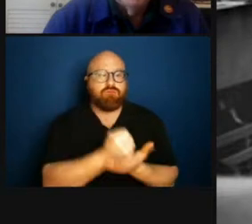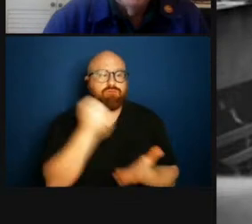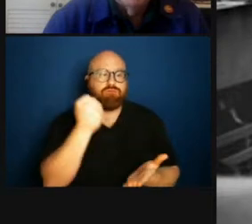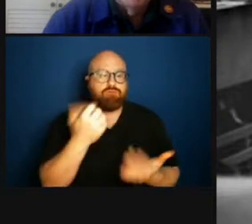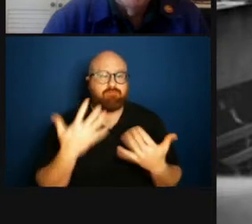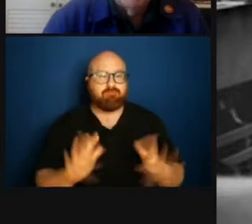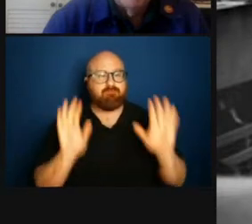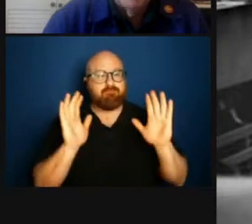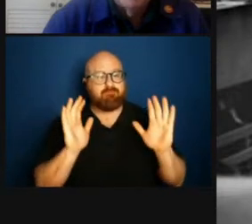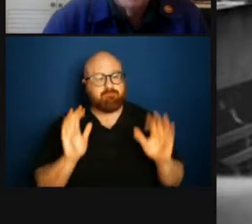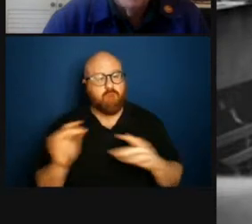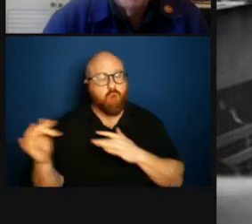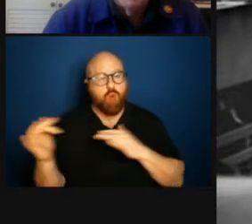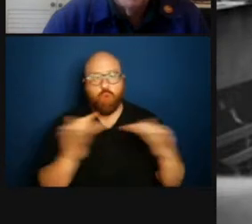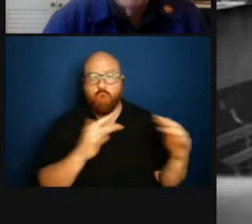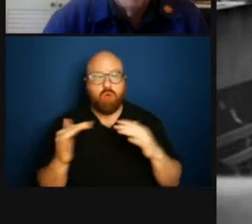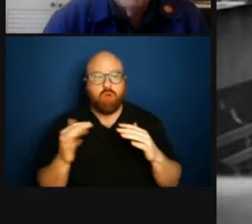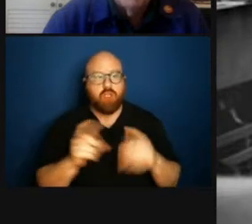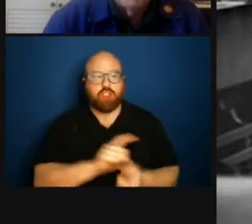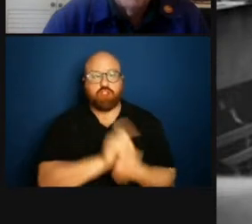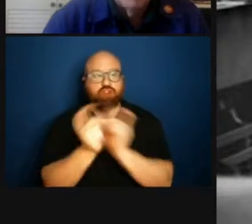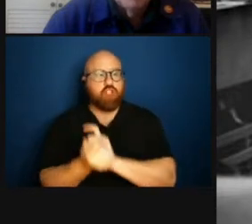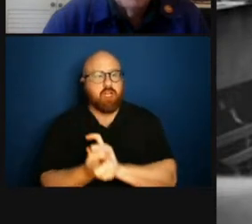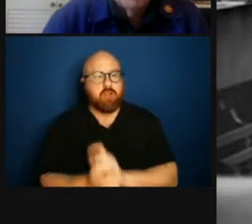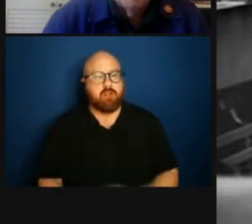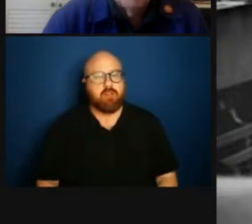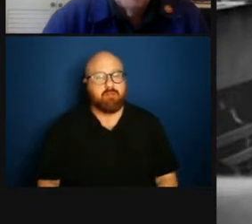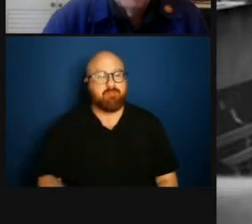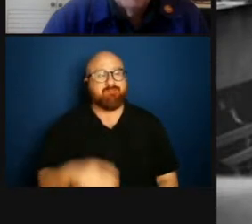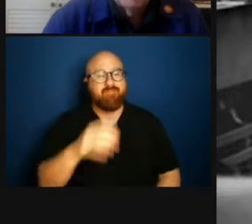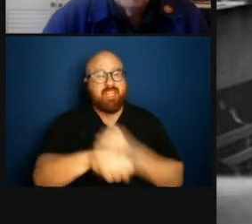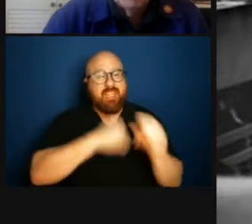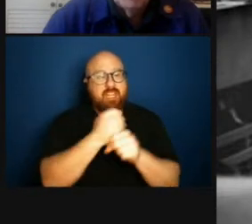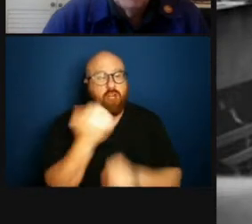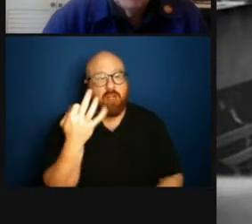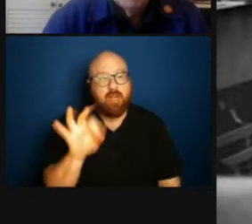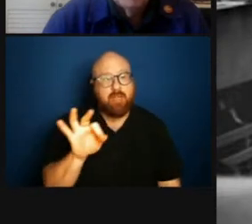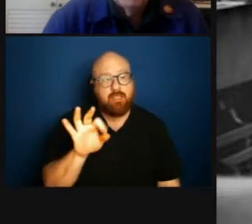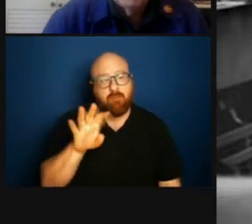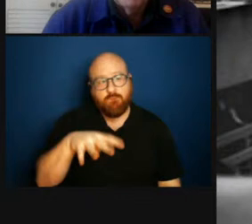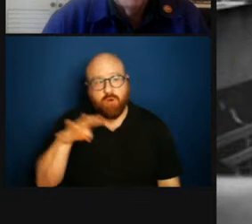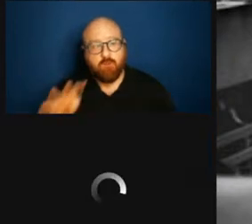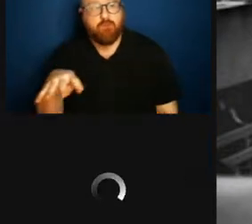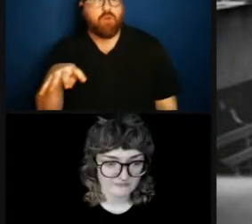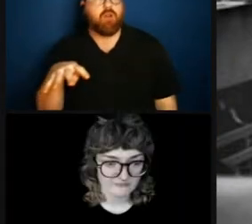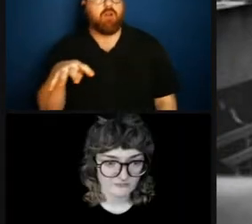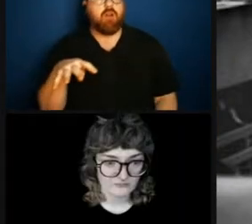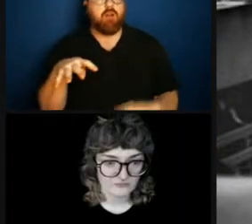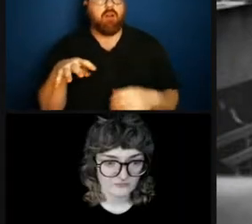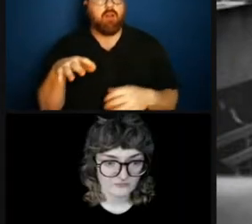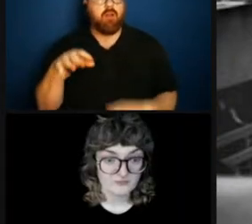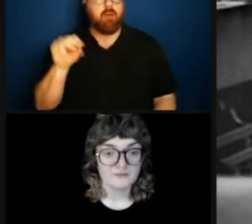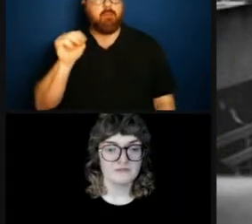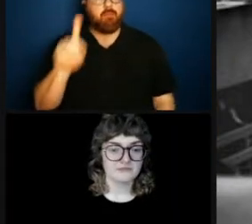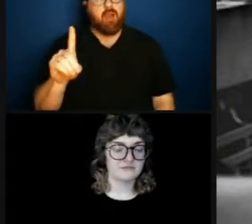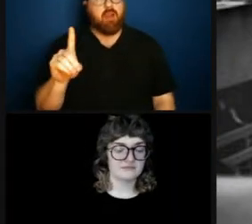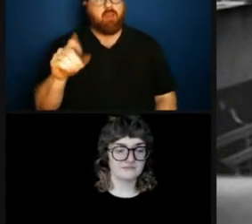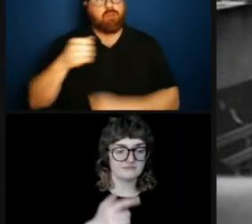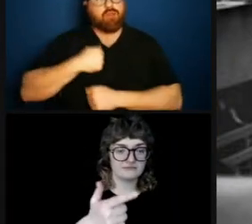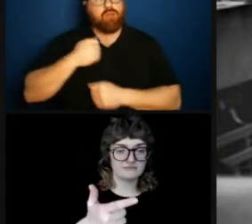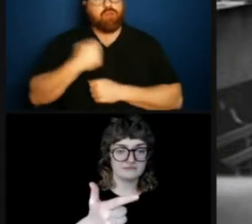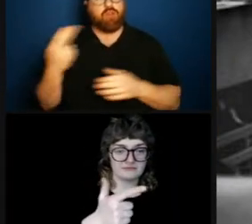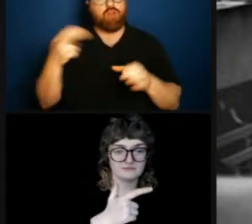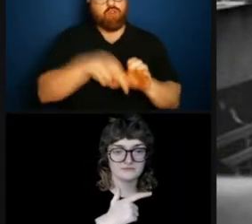In 1944, another generation of Marylanders joined Virginians in the 116th Regiment, 29th